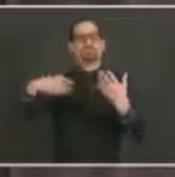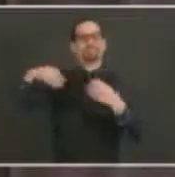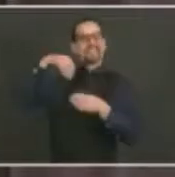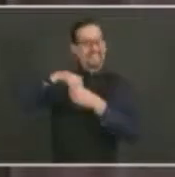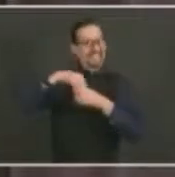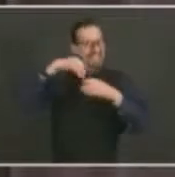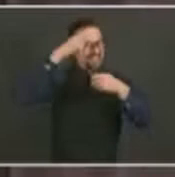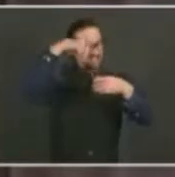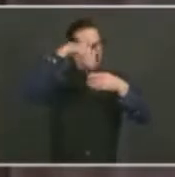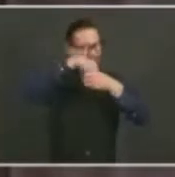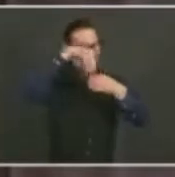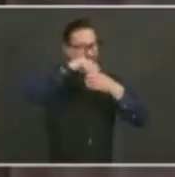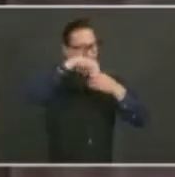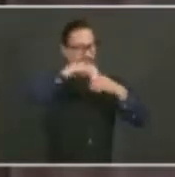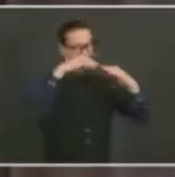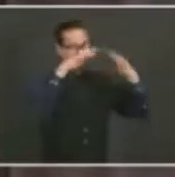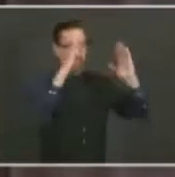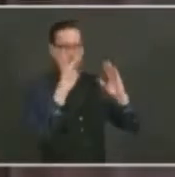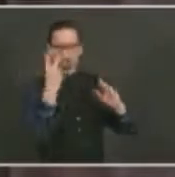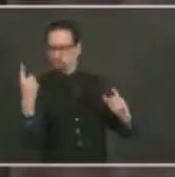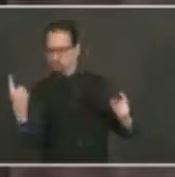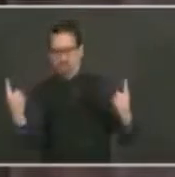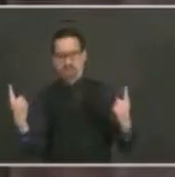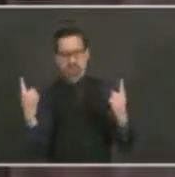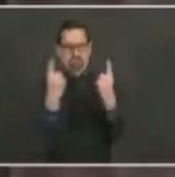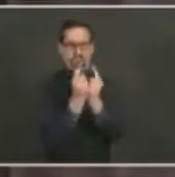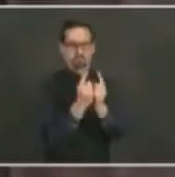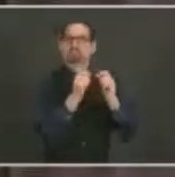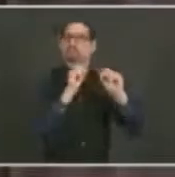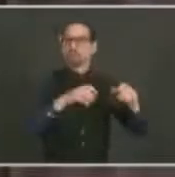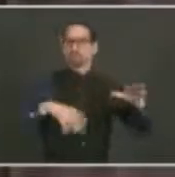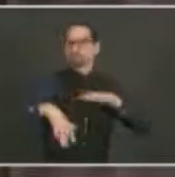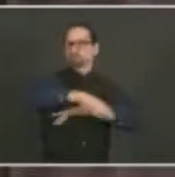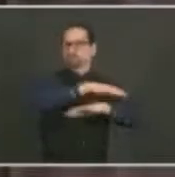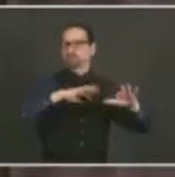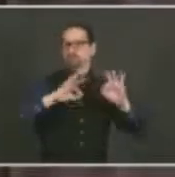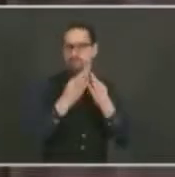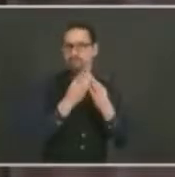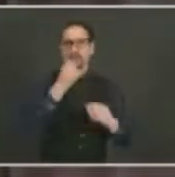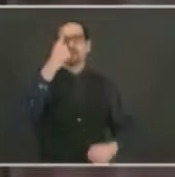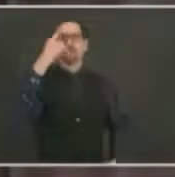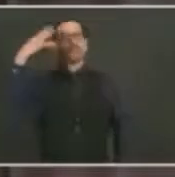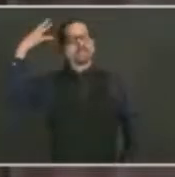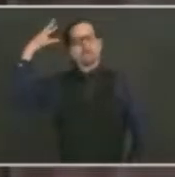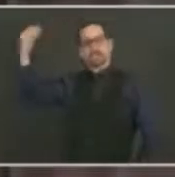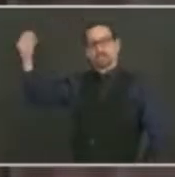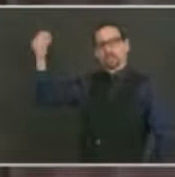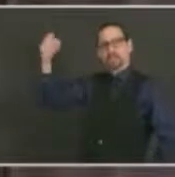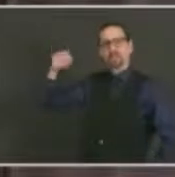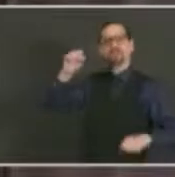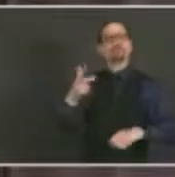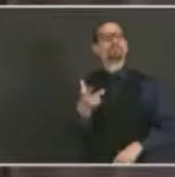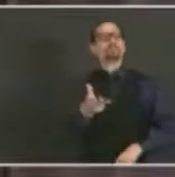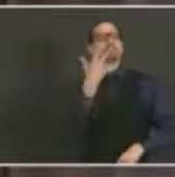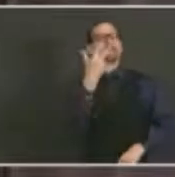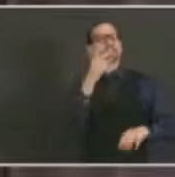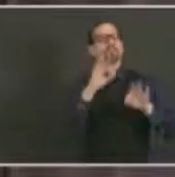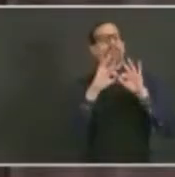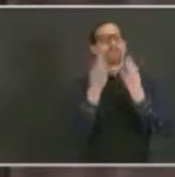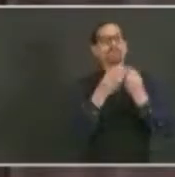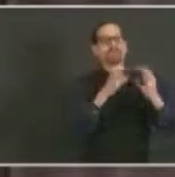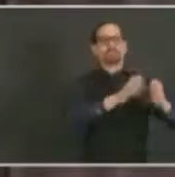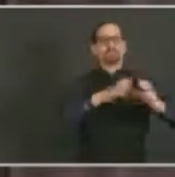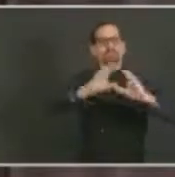only be socializing with people in one other household indoors. You should think about those 2